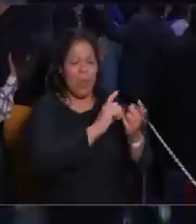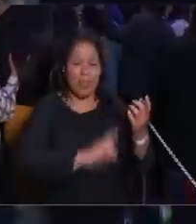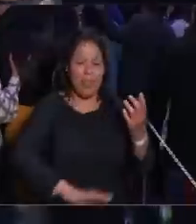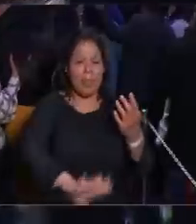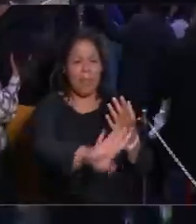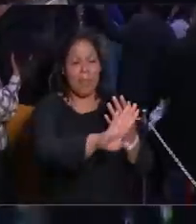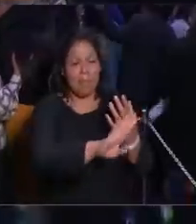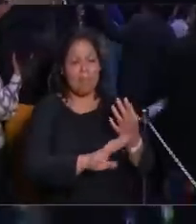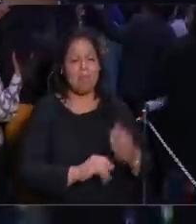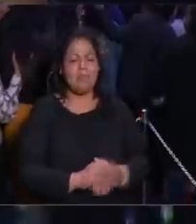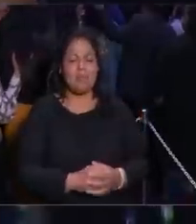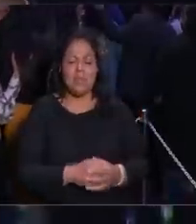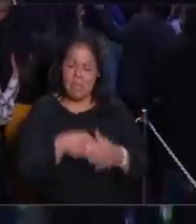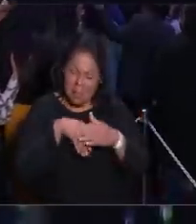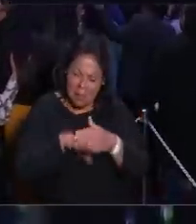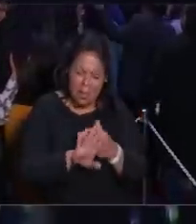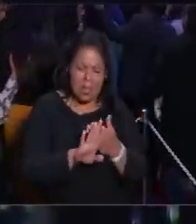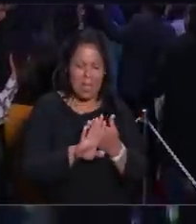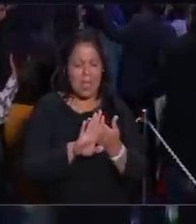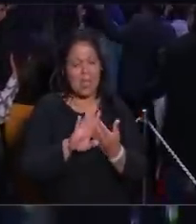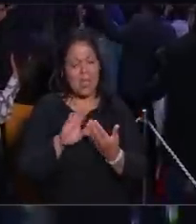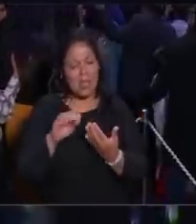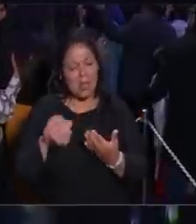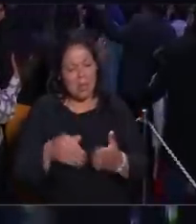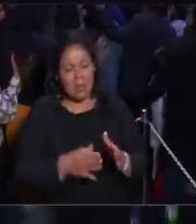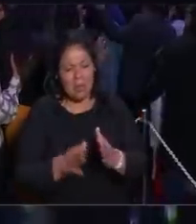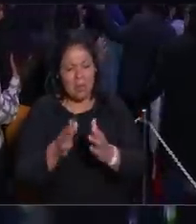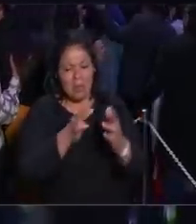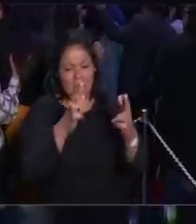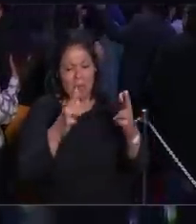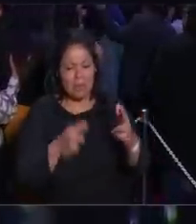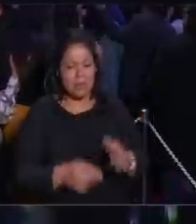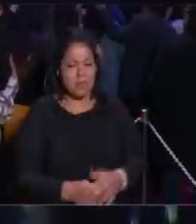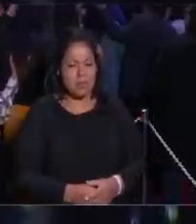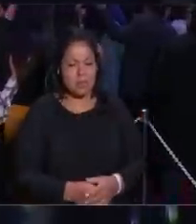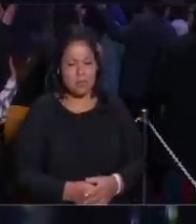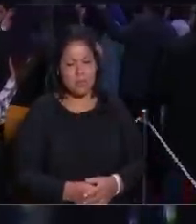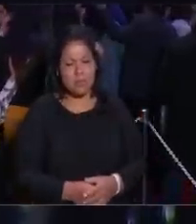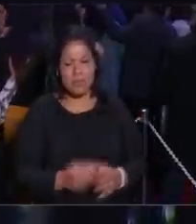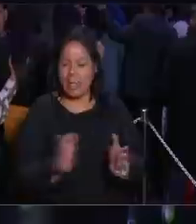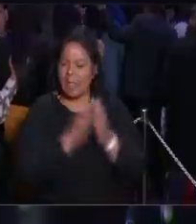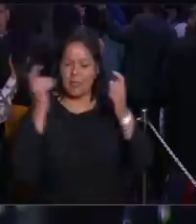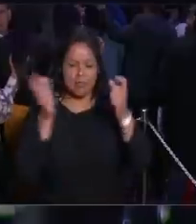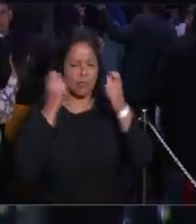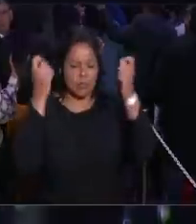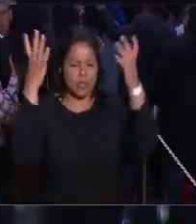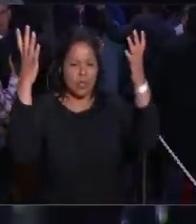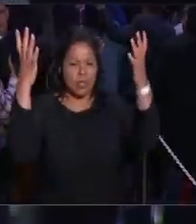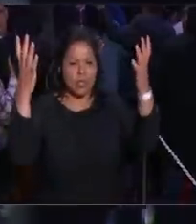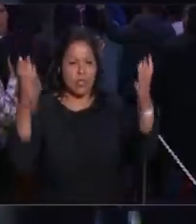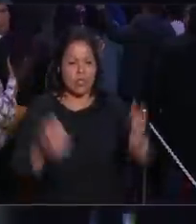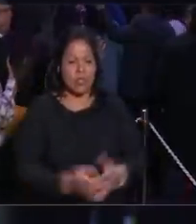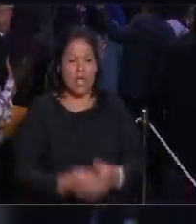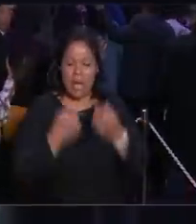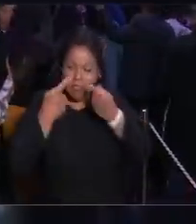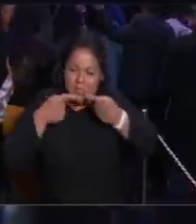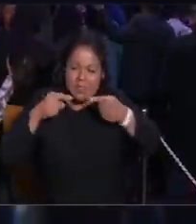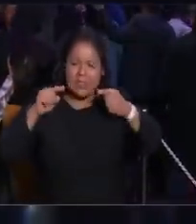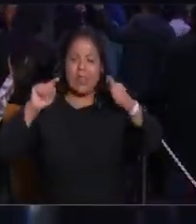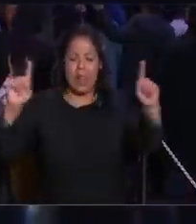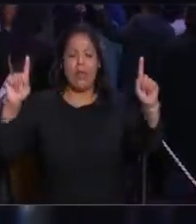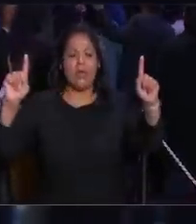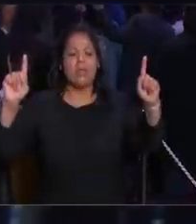Go with them into the river. Ve con ellos al río. Hallelujah. Hallelujah. Estoy